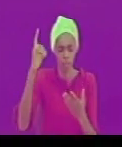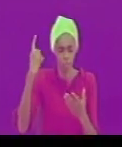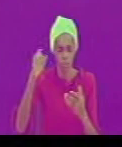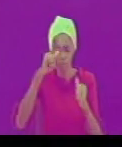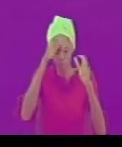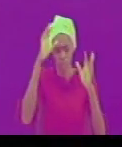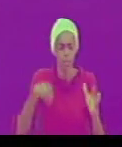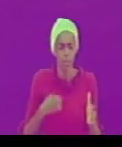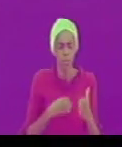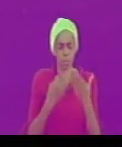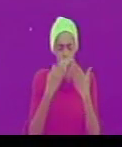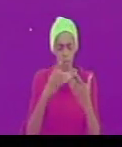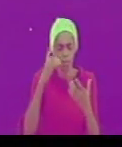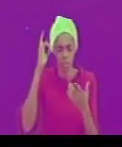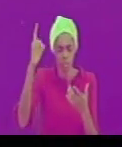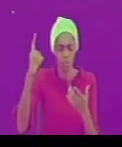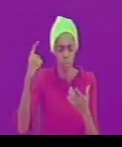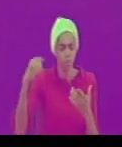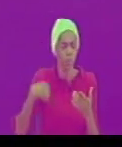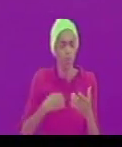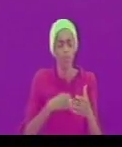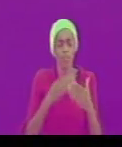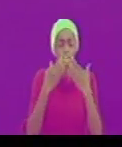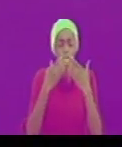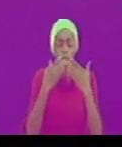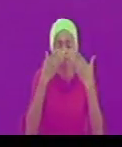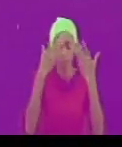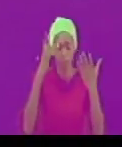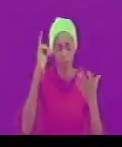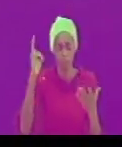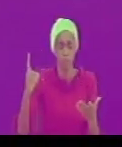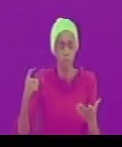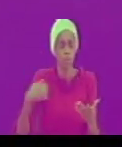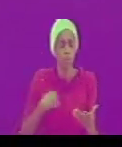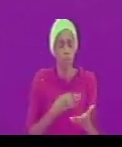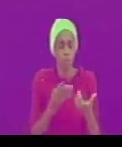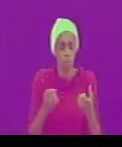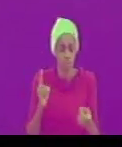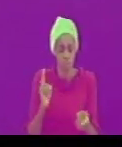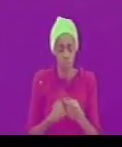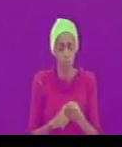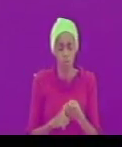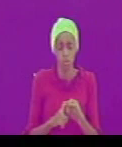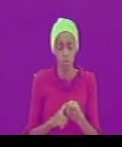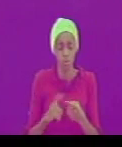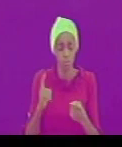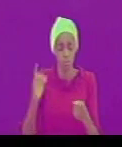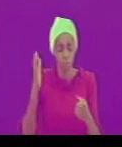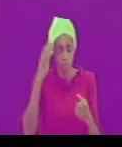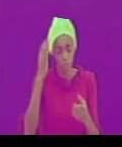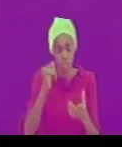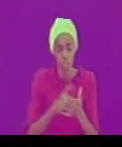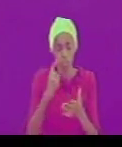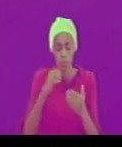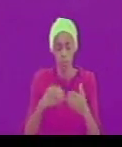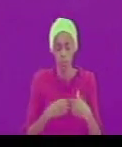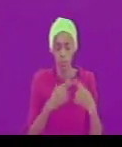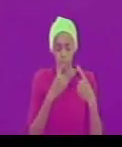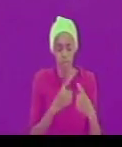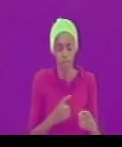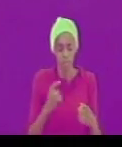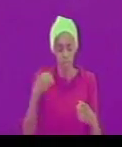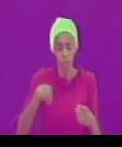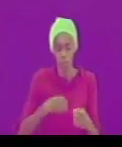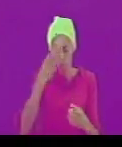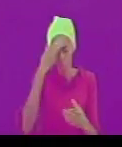doing already. The Bible says you are able to do more than what we have requested. Father, do more than our